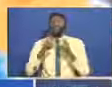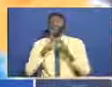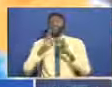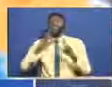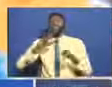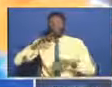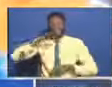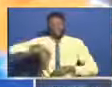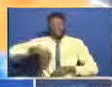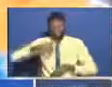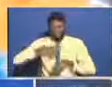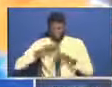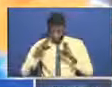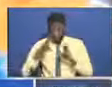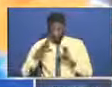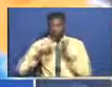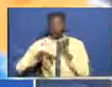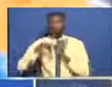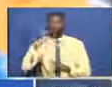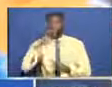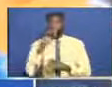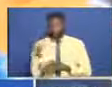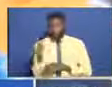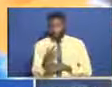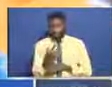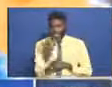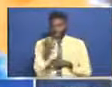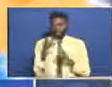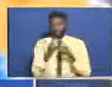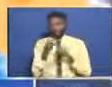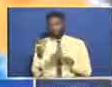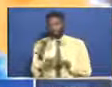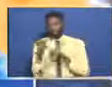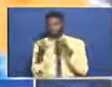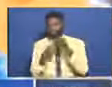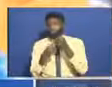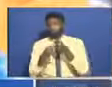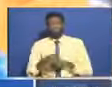audits on diverse dates in the months of May and June. This now